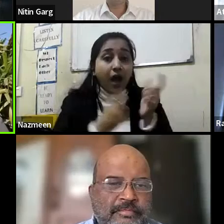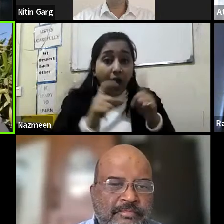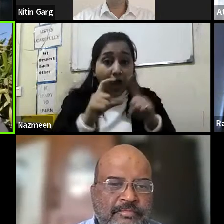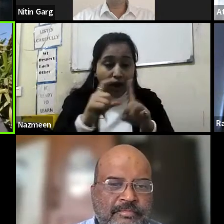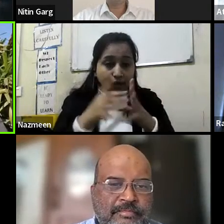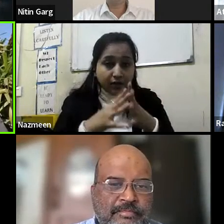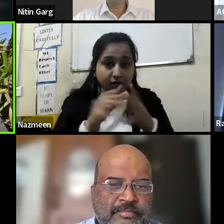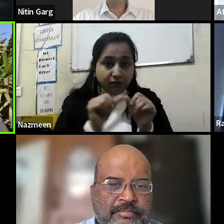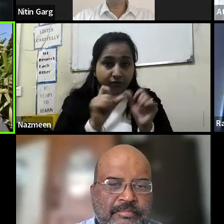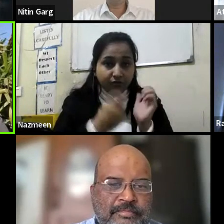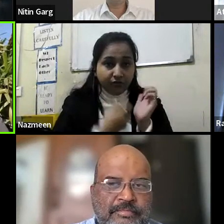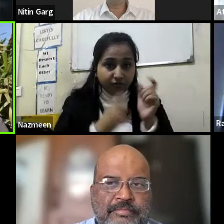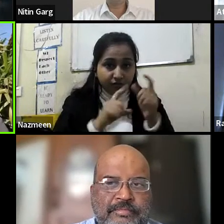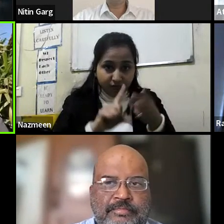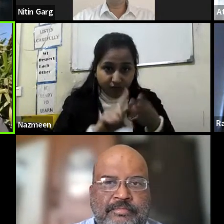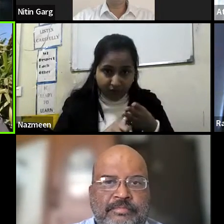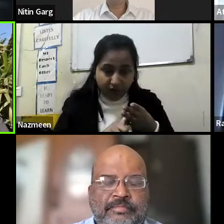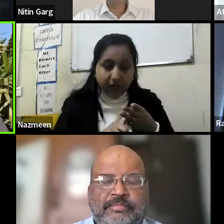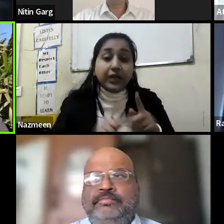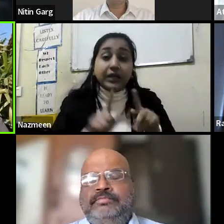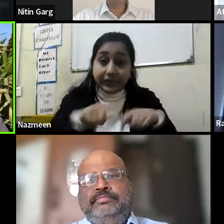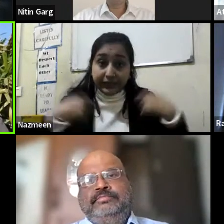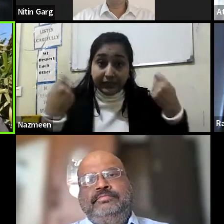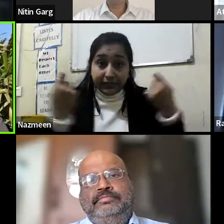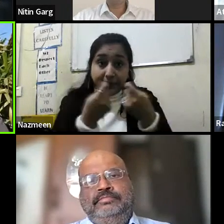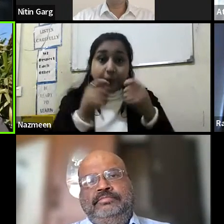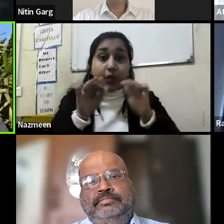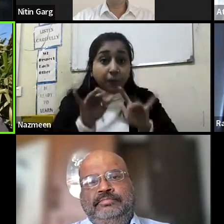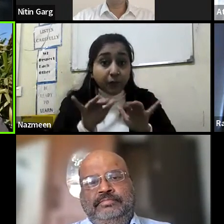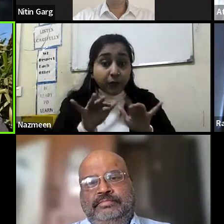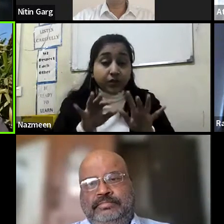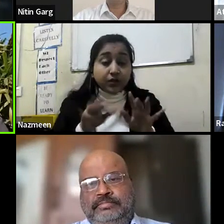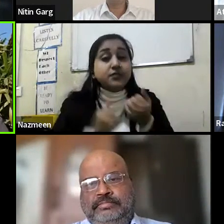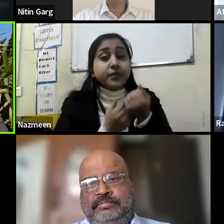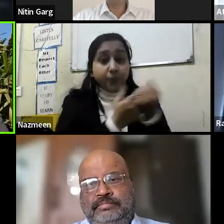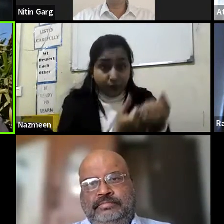very, will come forward and support